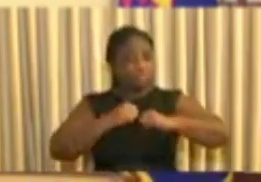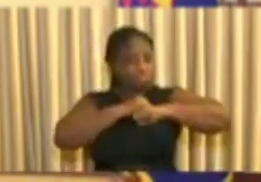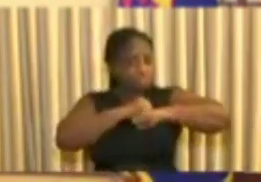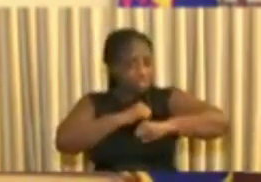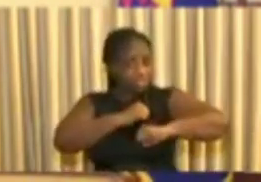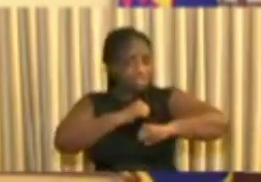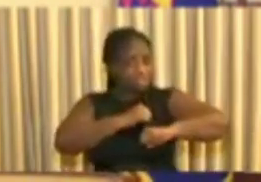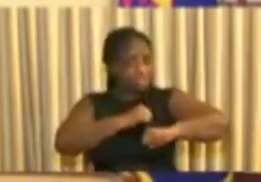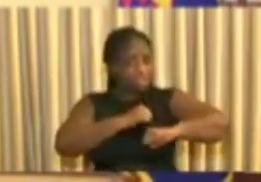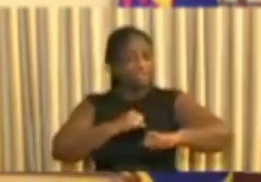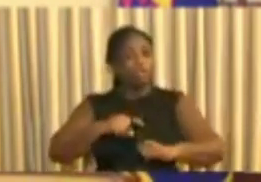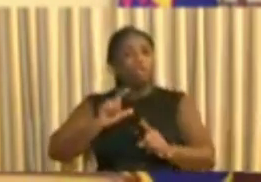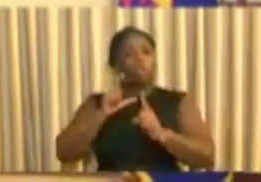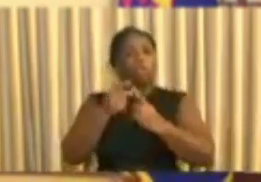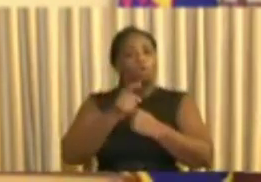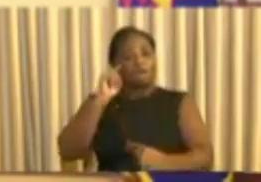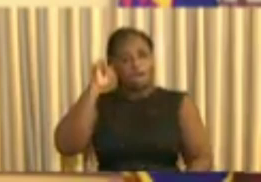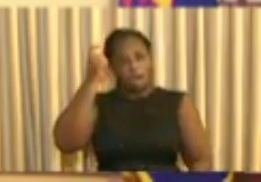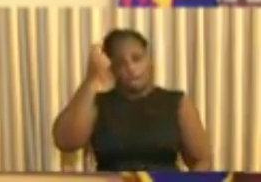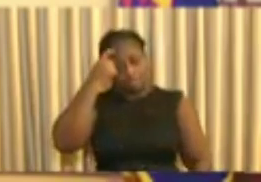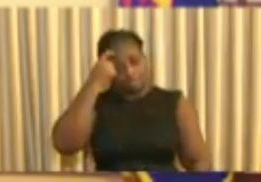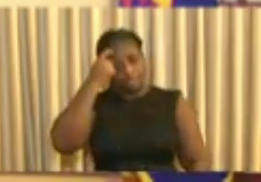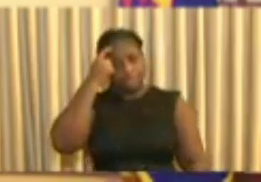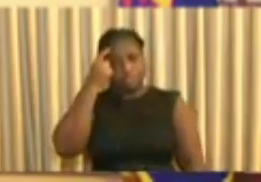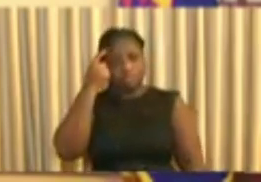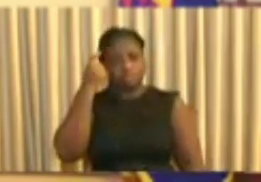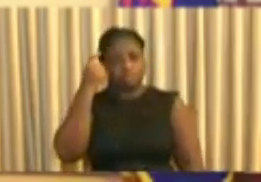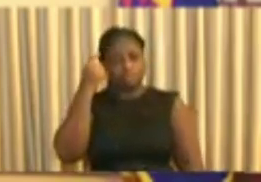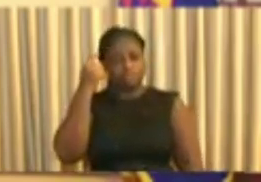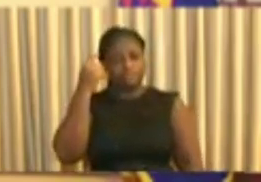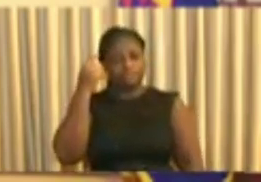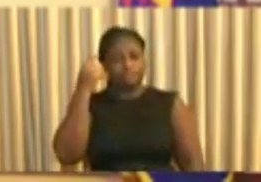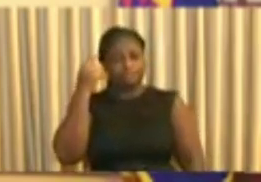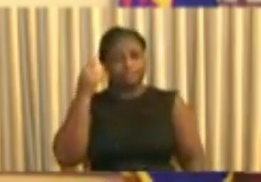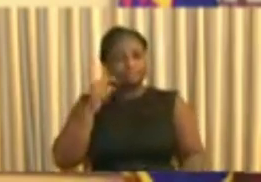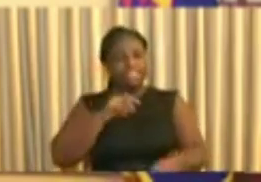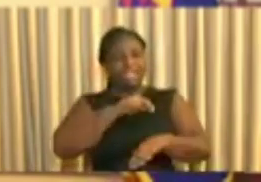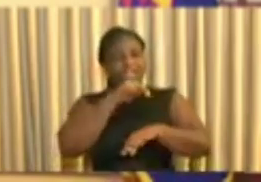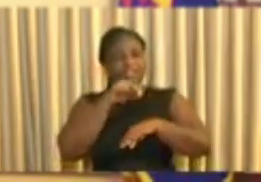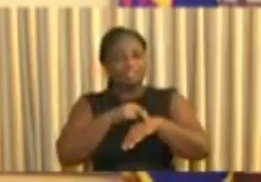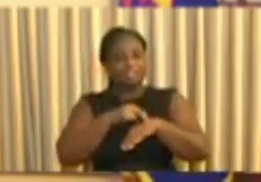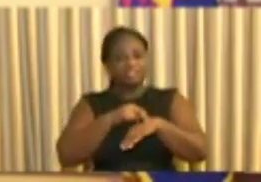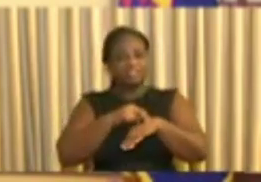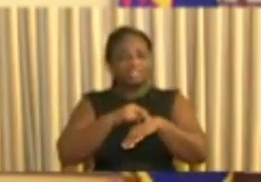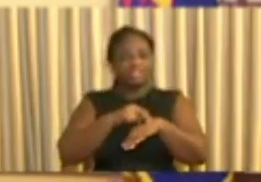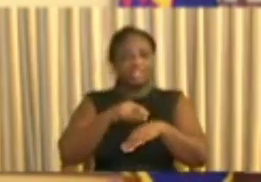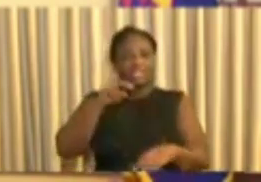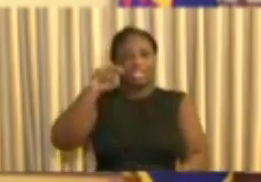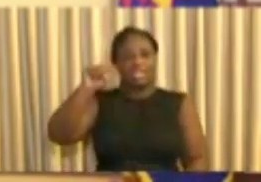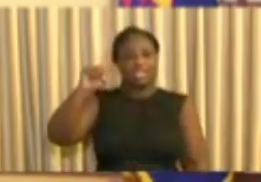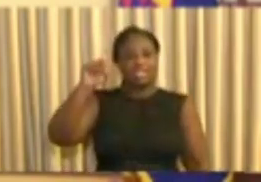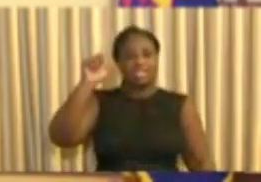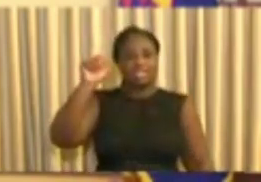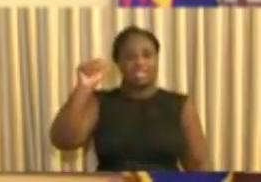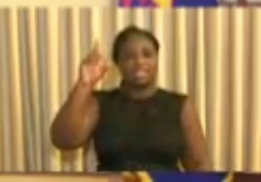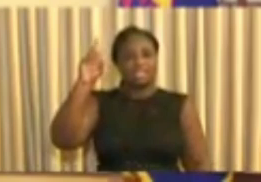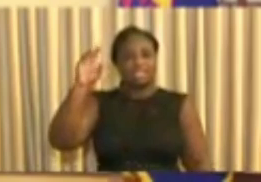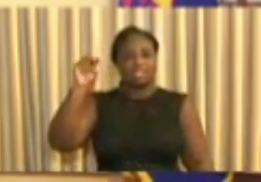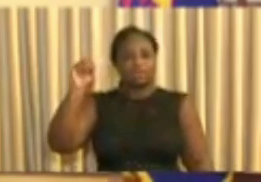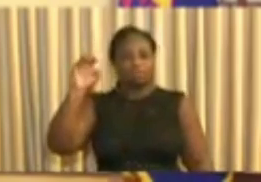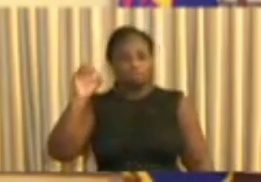Protection, and Local Government and Rural Development, and the National Disaster Management Organization,